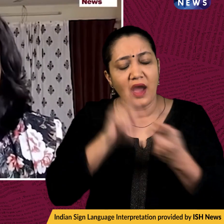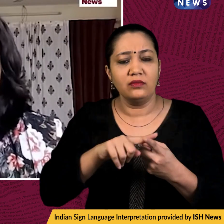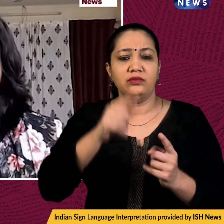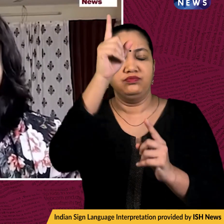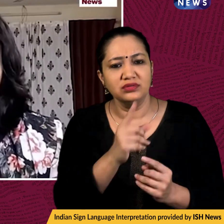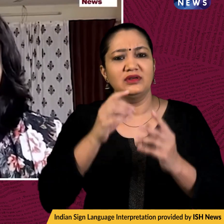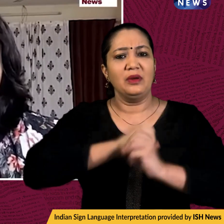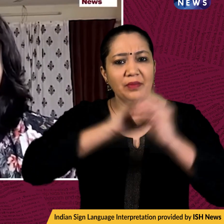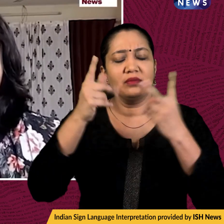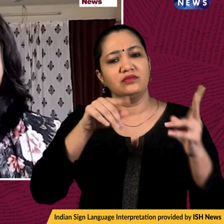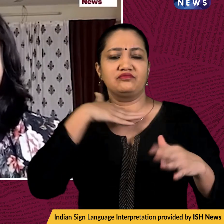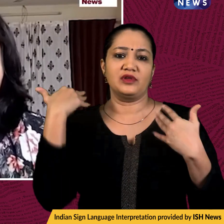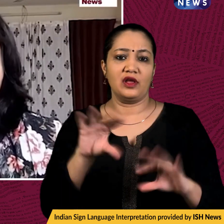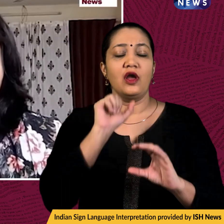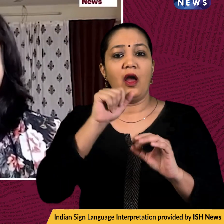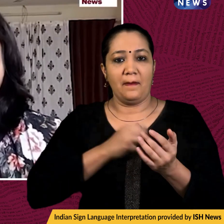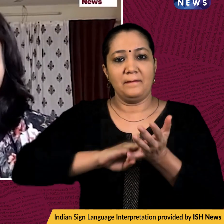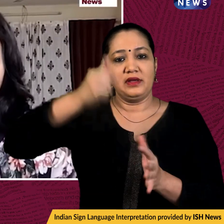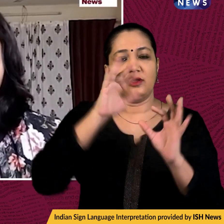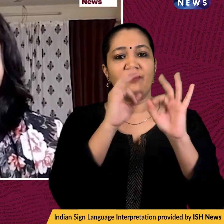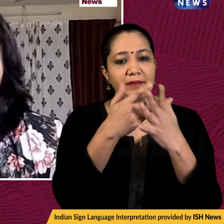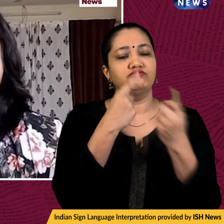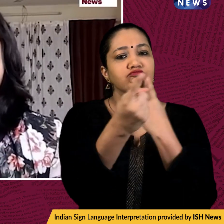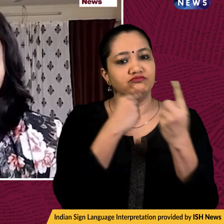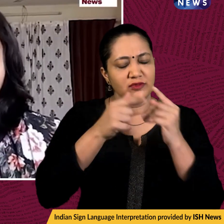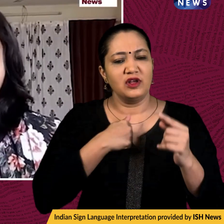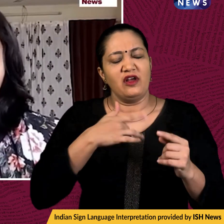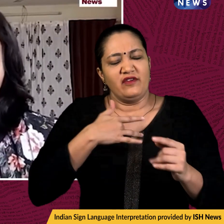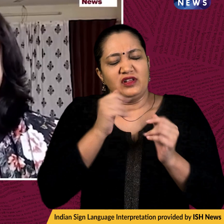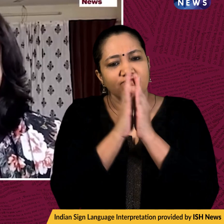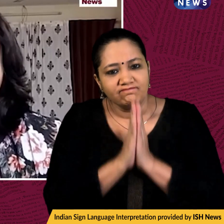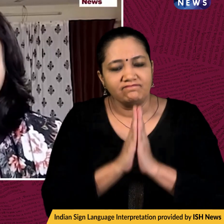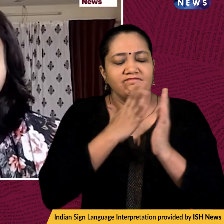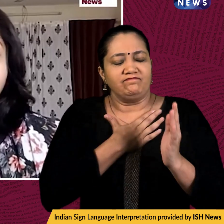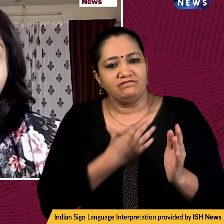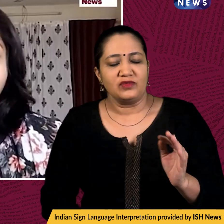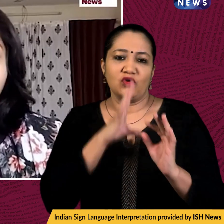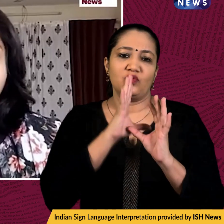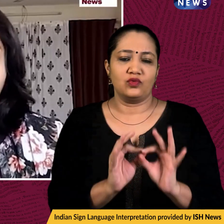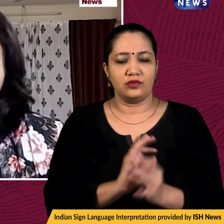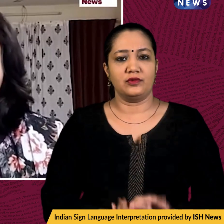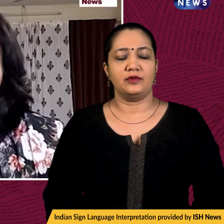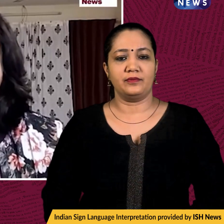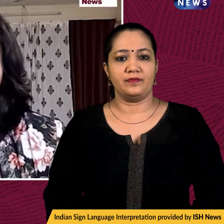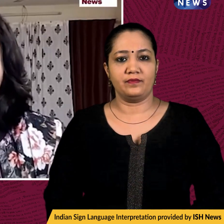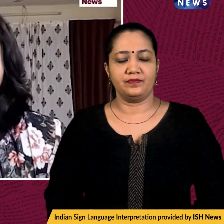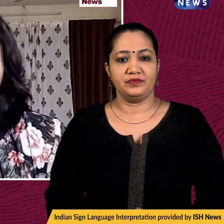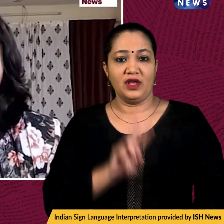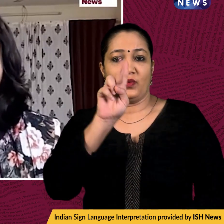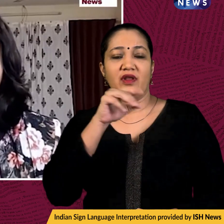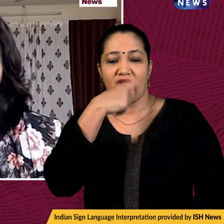morning. The ministry is in touch with his family. We convey our deepest condolences to the family. End quote.